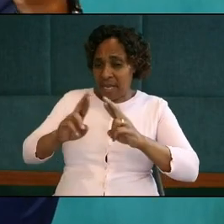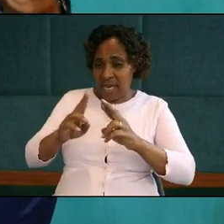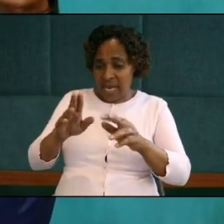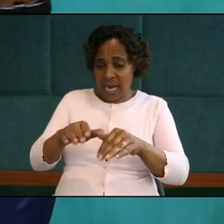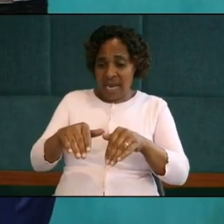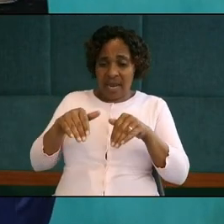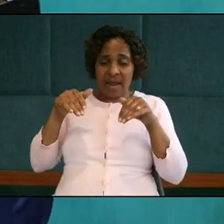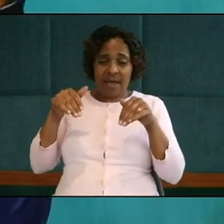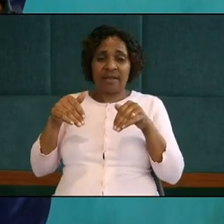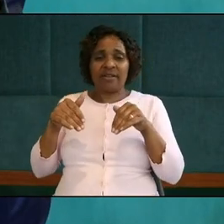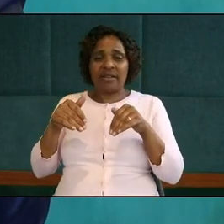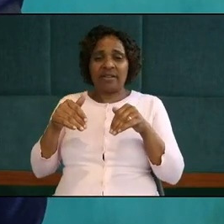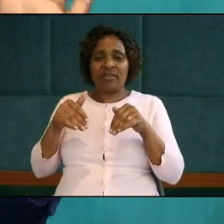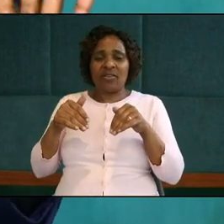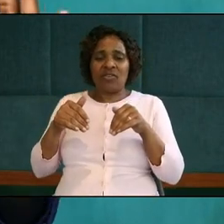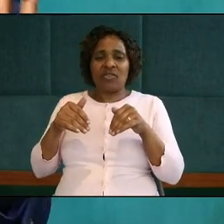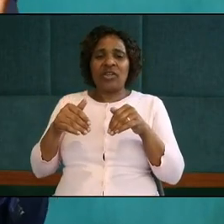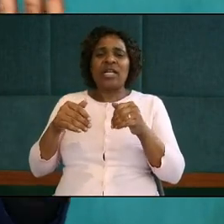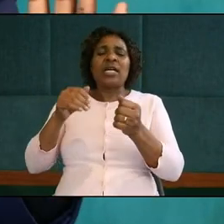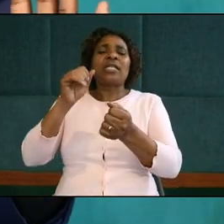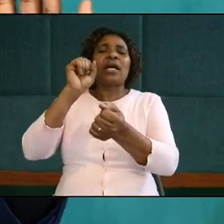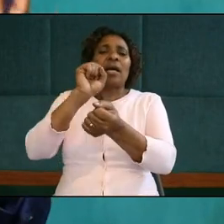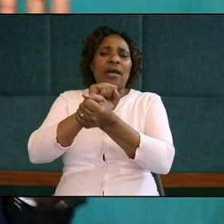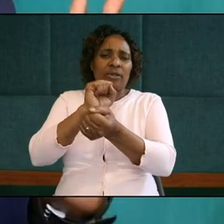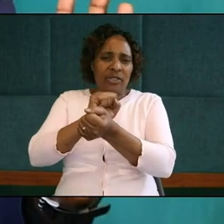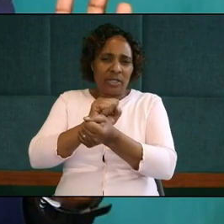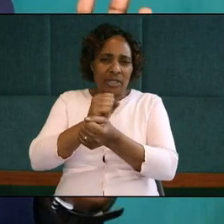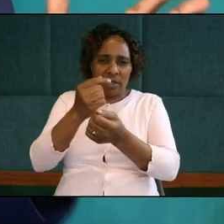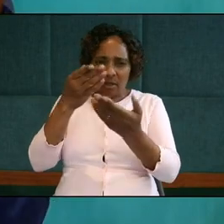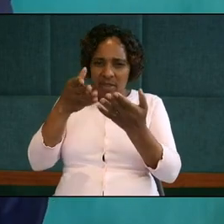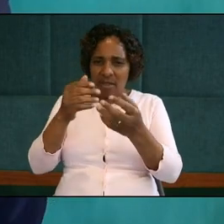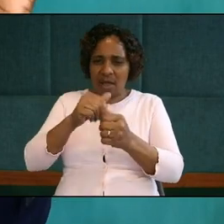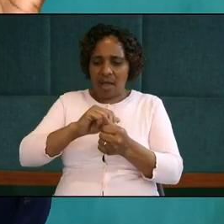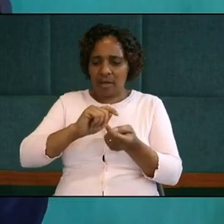delayed, the consequences of turning it